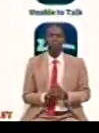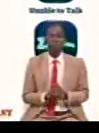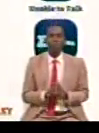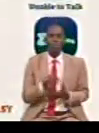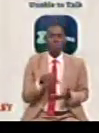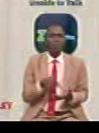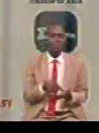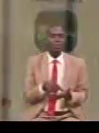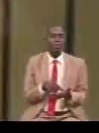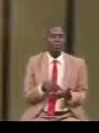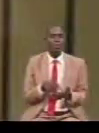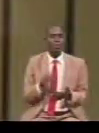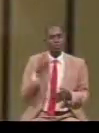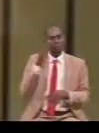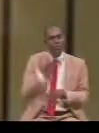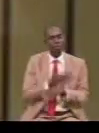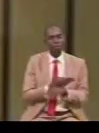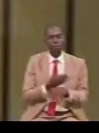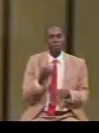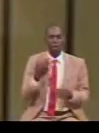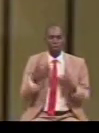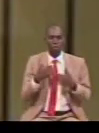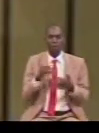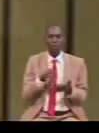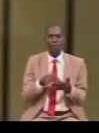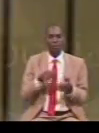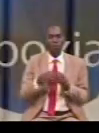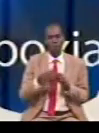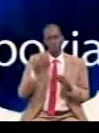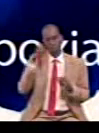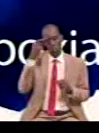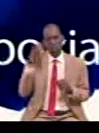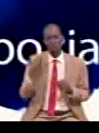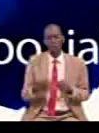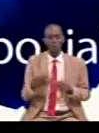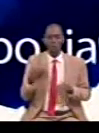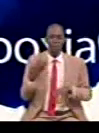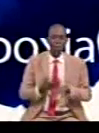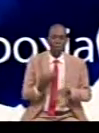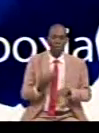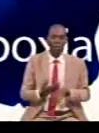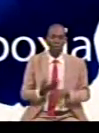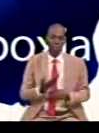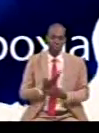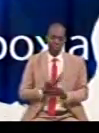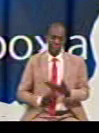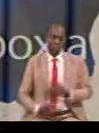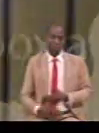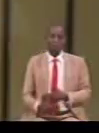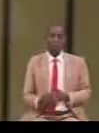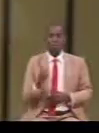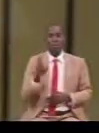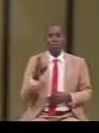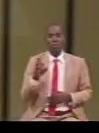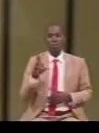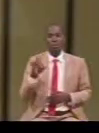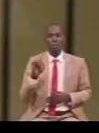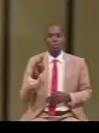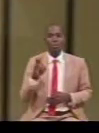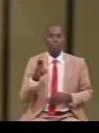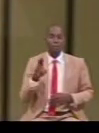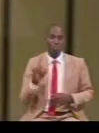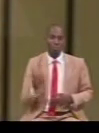After difficult delivery, the child suffered cerebral hypoxia and ended up with